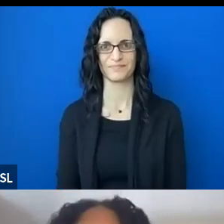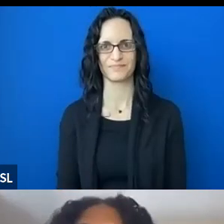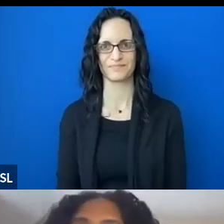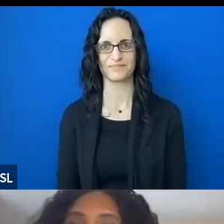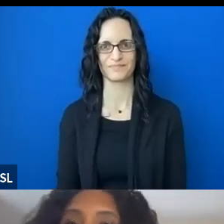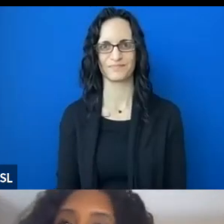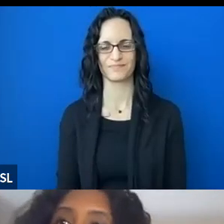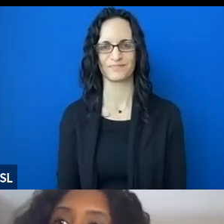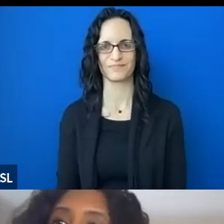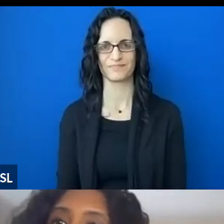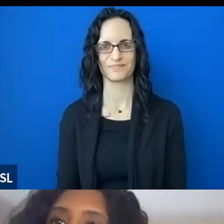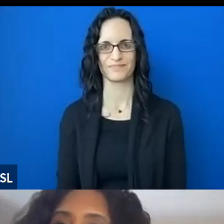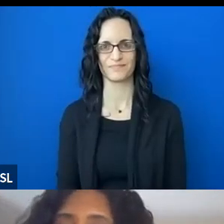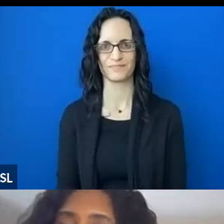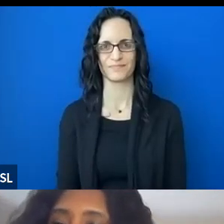We are live.